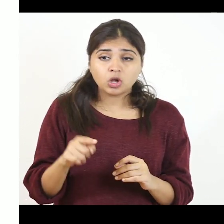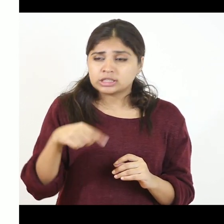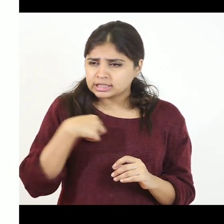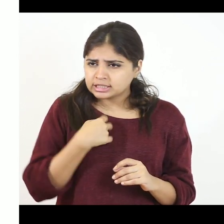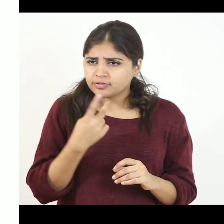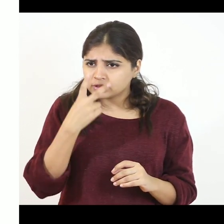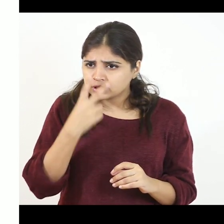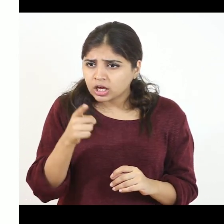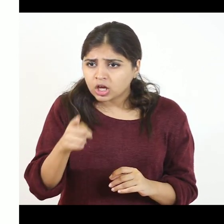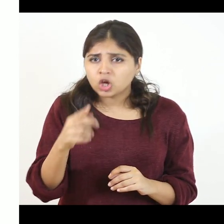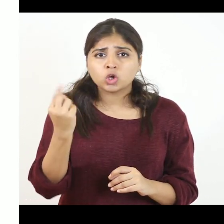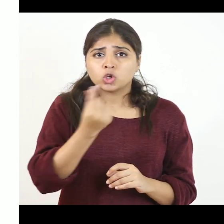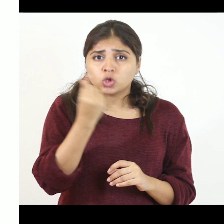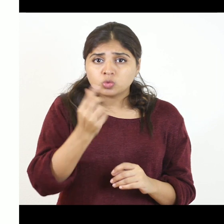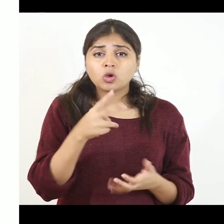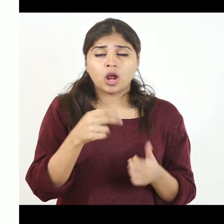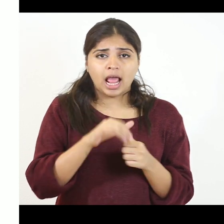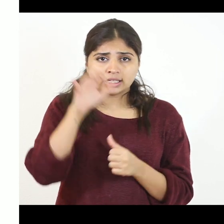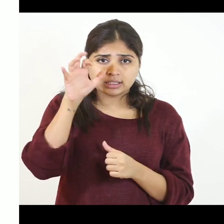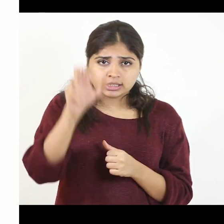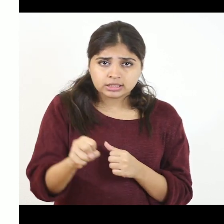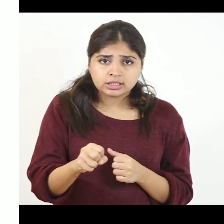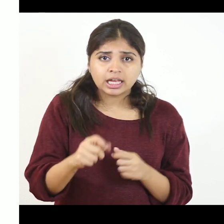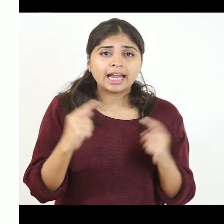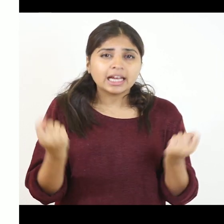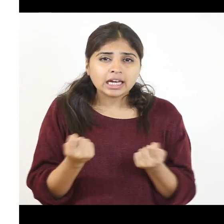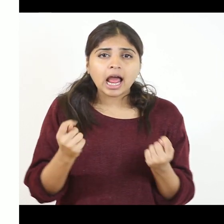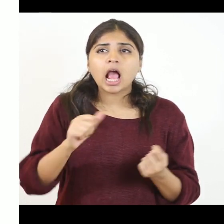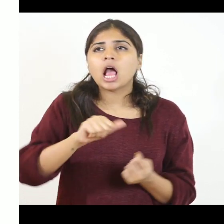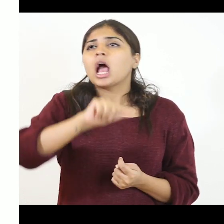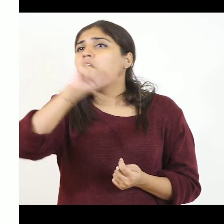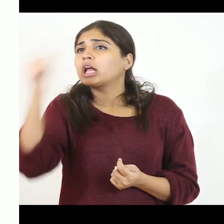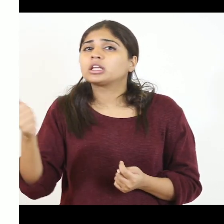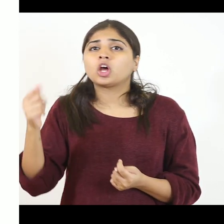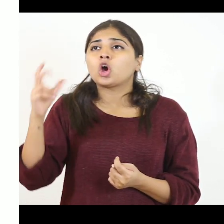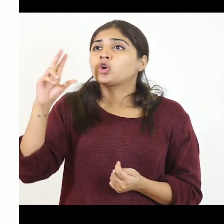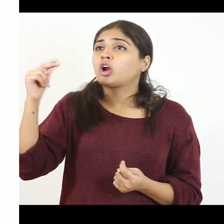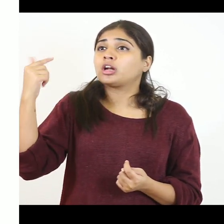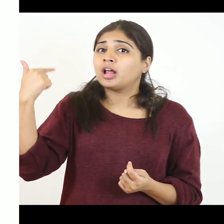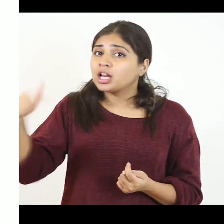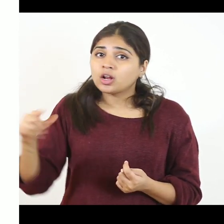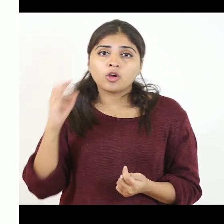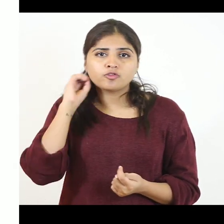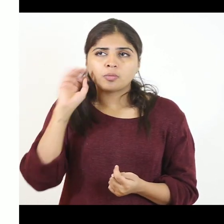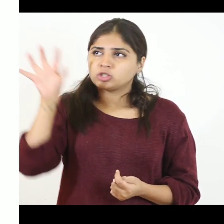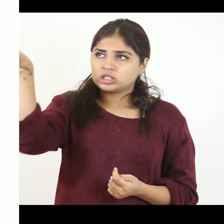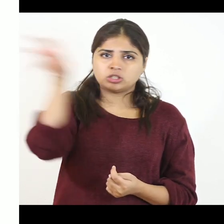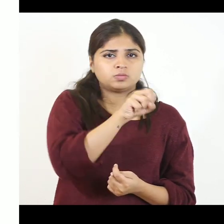he doesn't use or access or try to dig for unauthorized information.